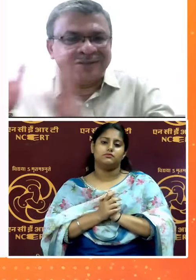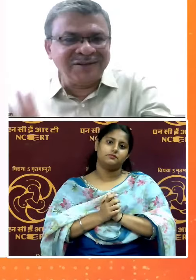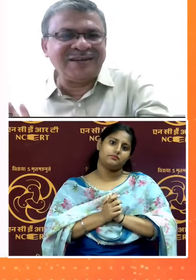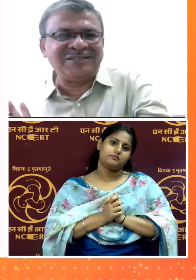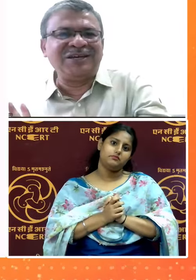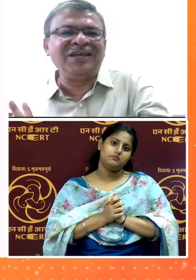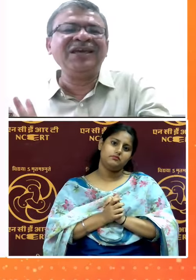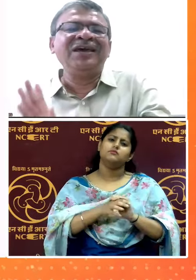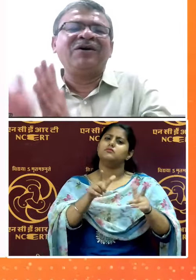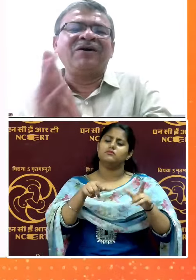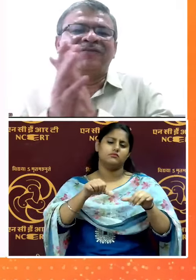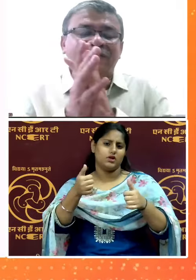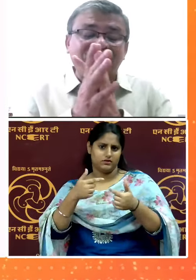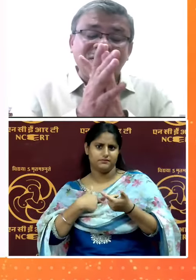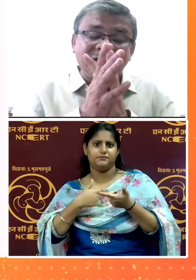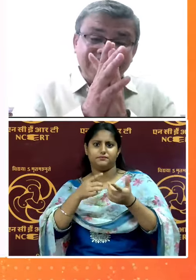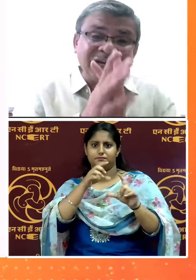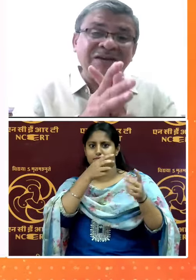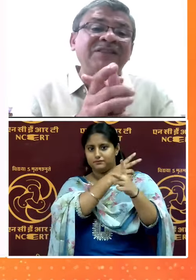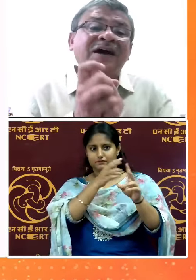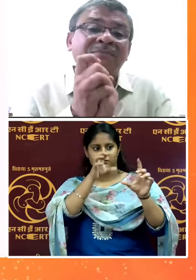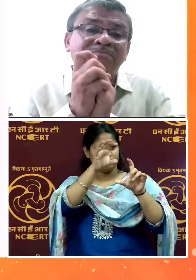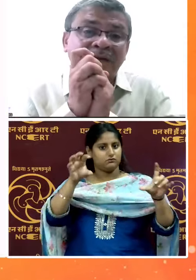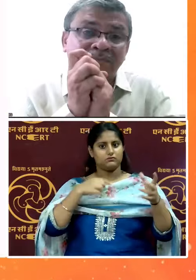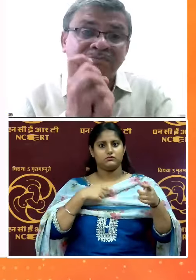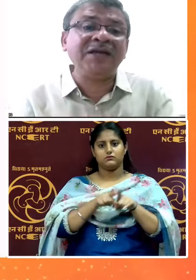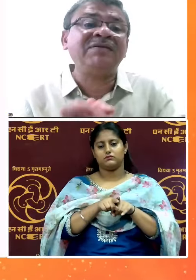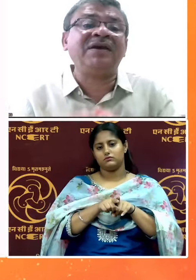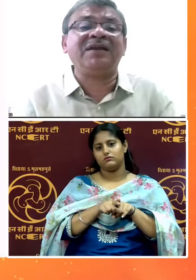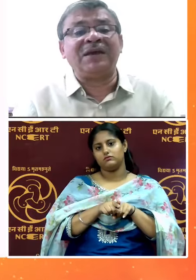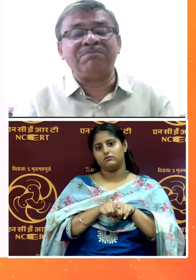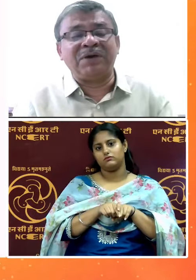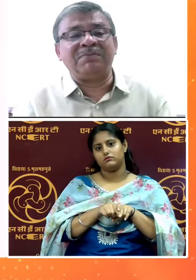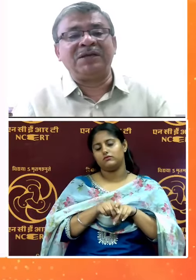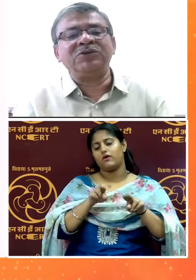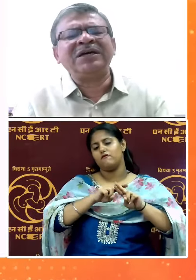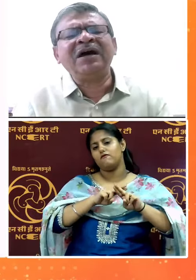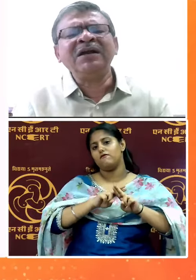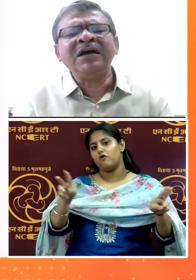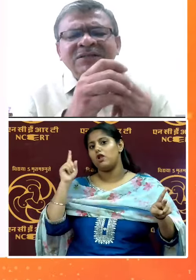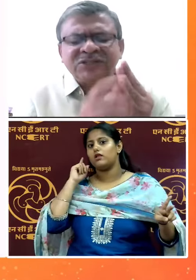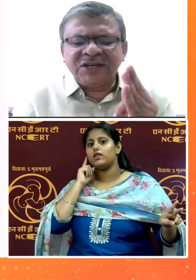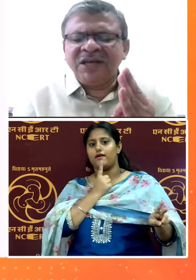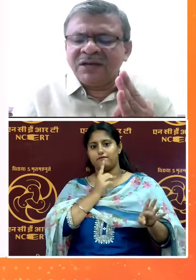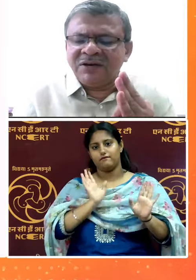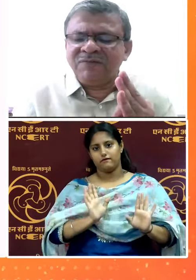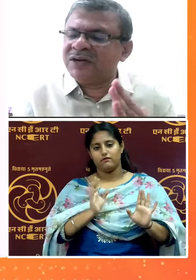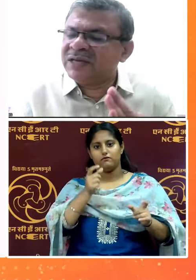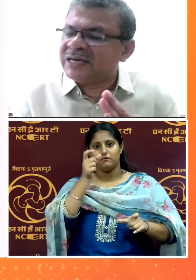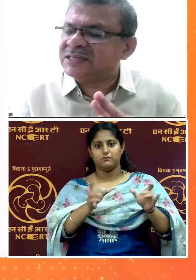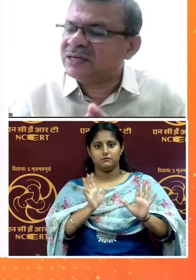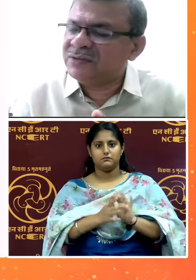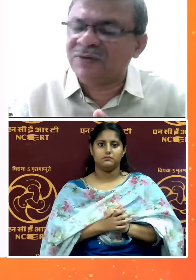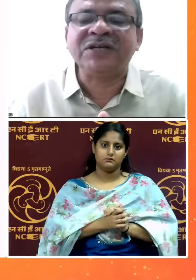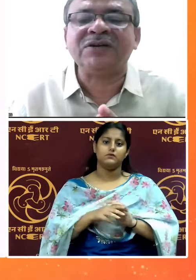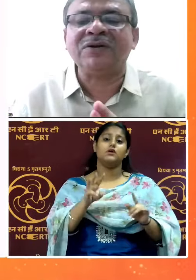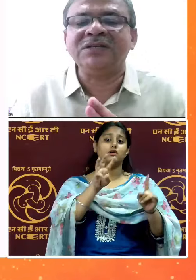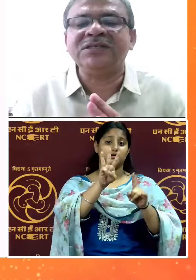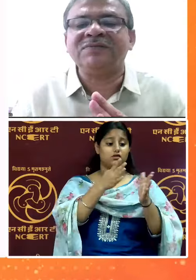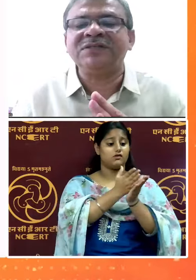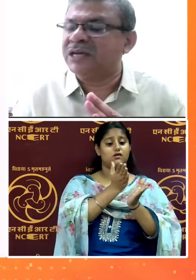the other category of children with complete hearing impairment. So there are three different categories